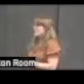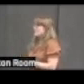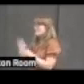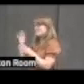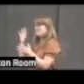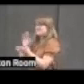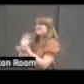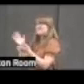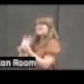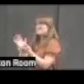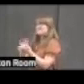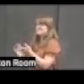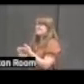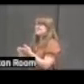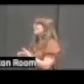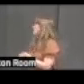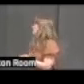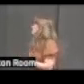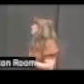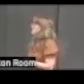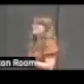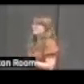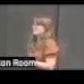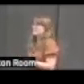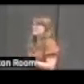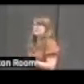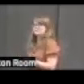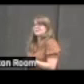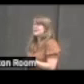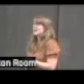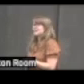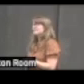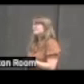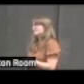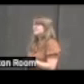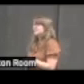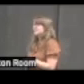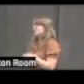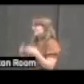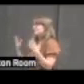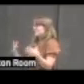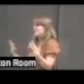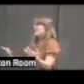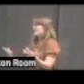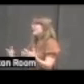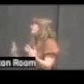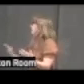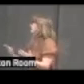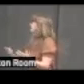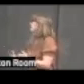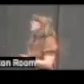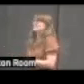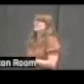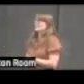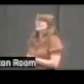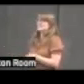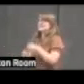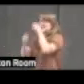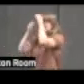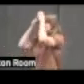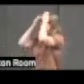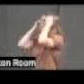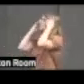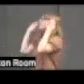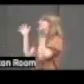and they're scented with panda scent so they don't get used to how humans are if we have to go into the cages.